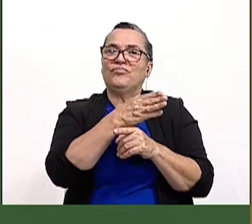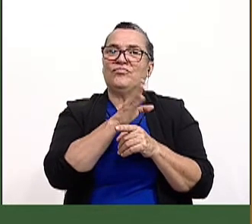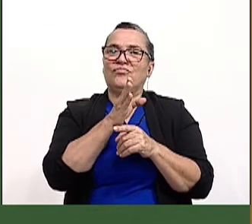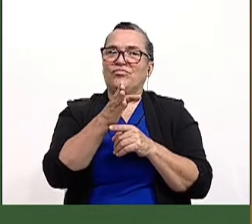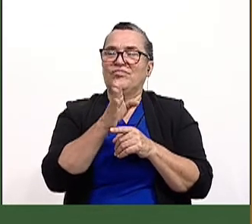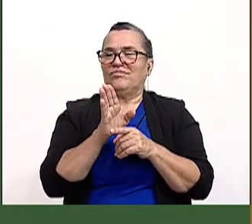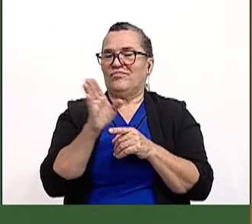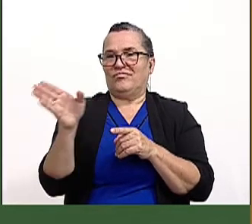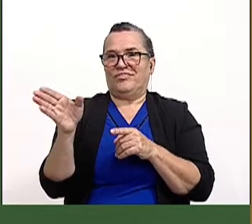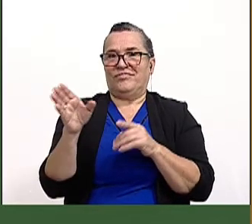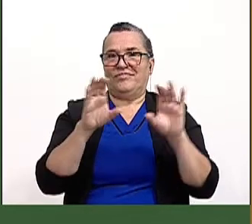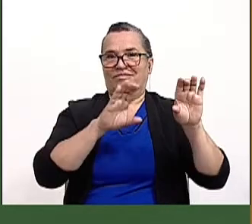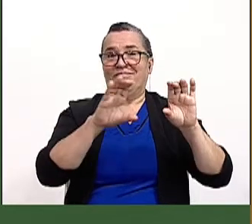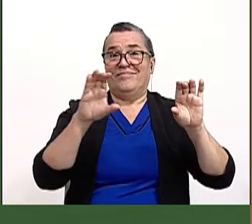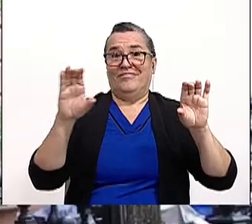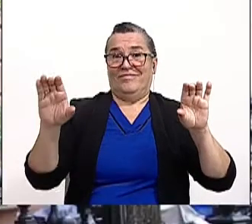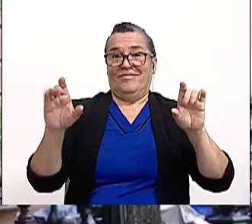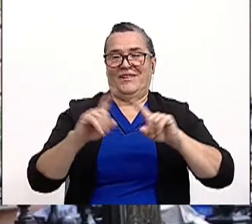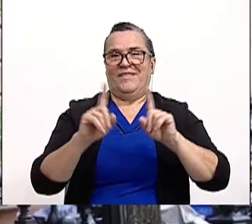different places.